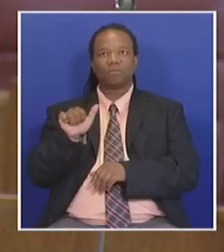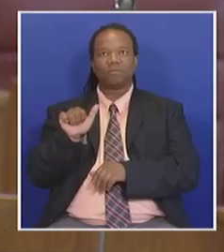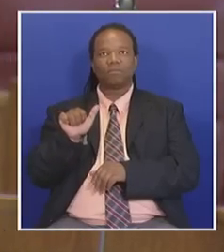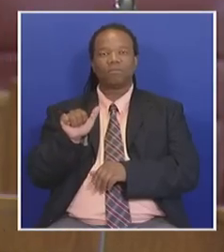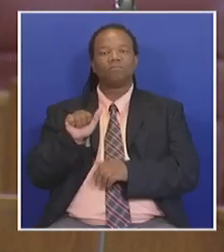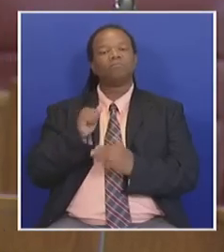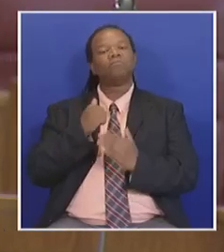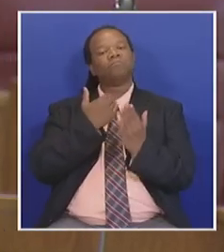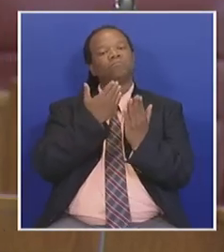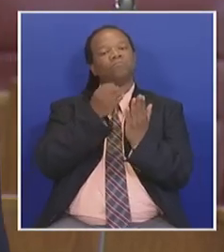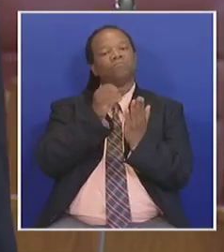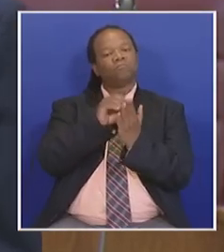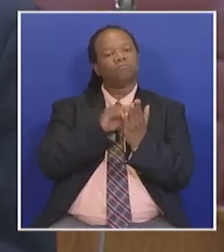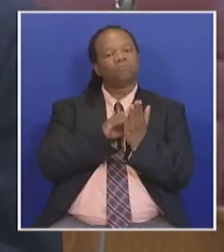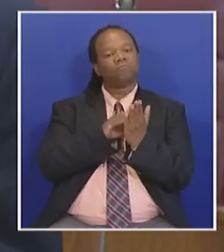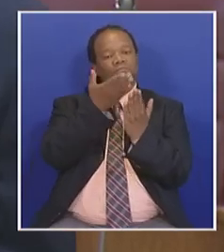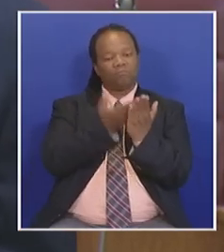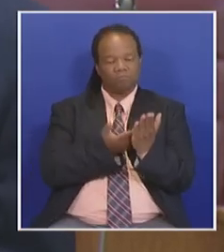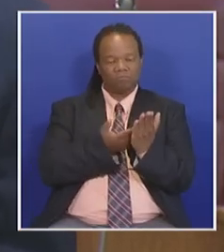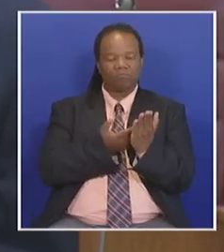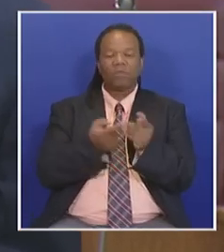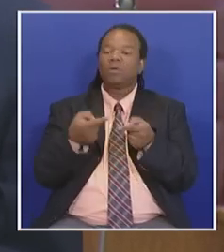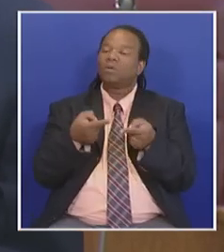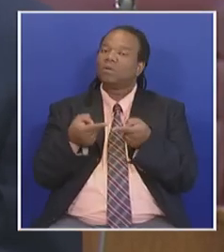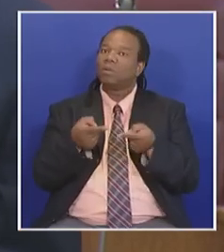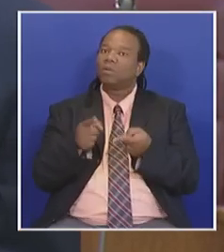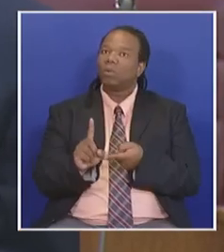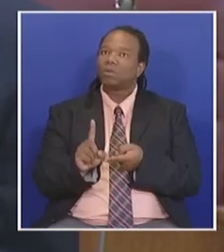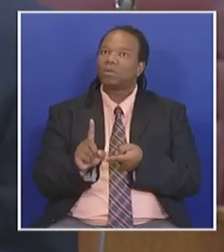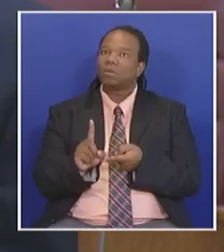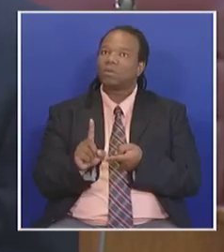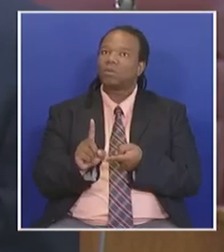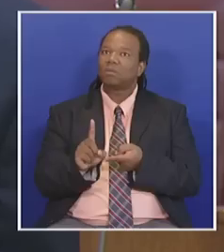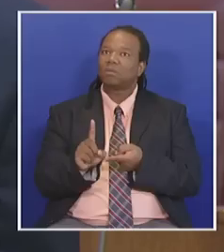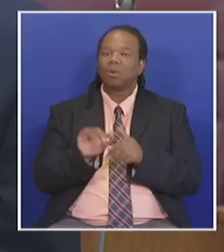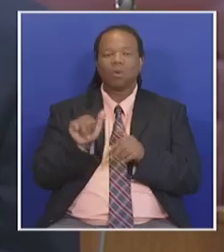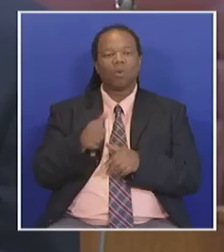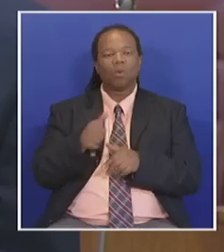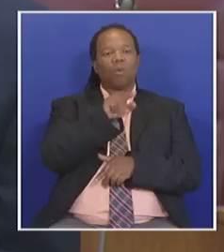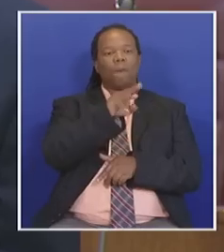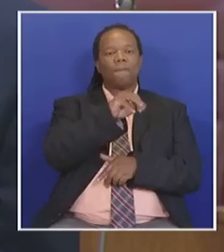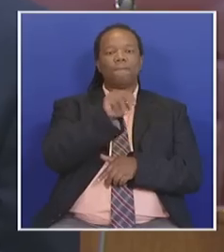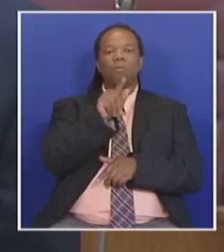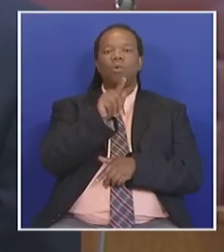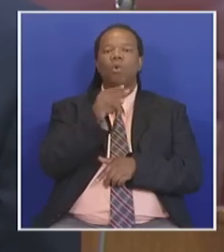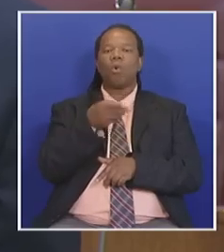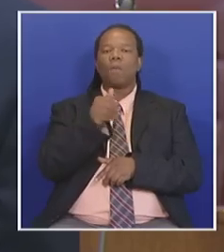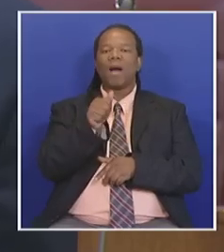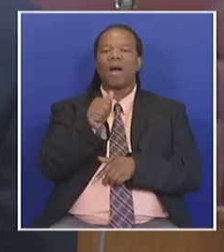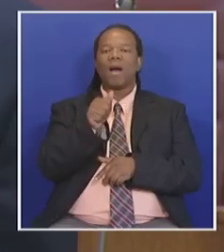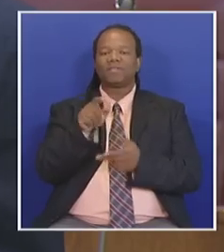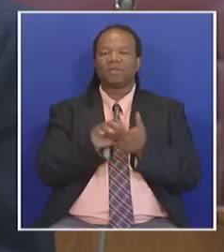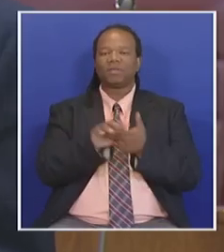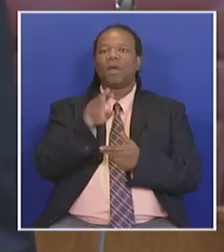notice that this House debates the failing of the Nkomazi, Emakazeni,